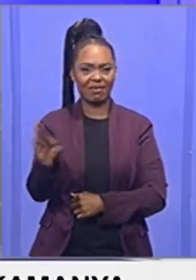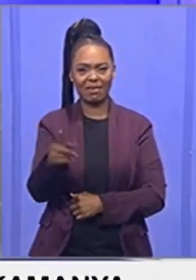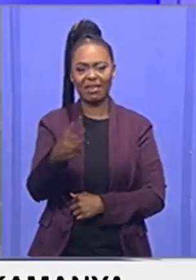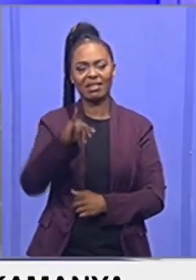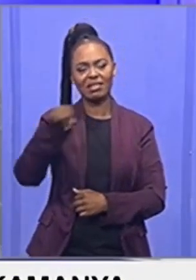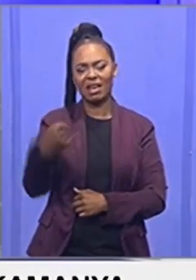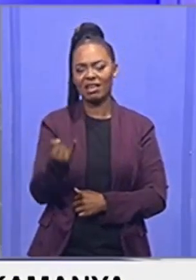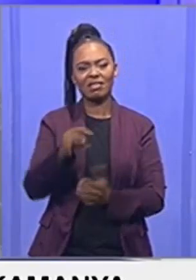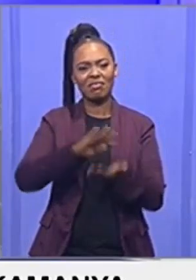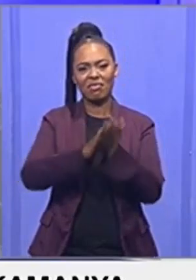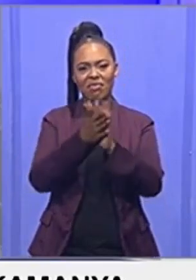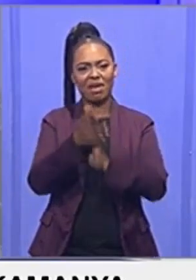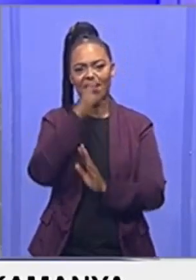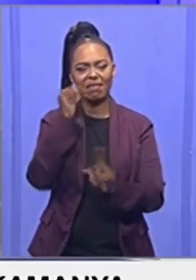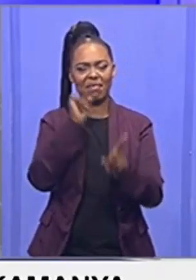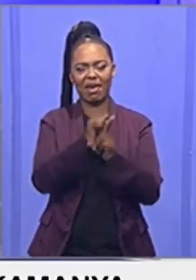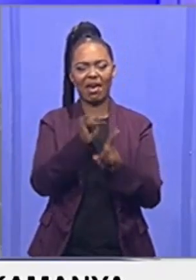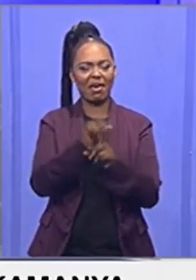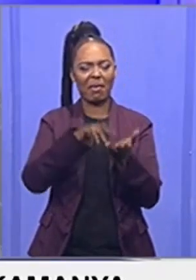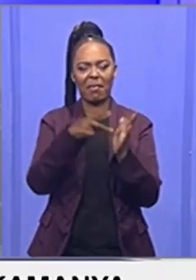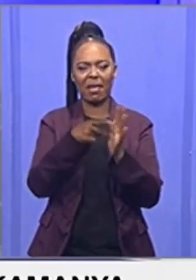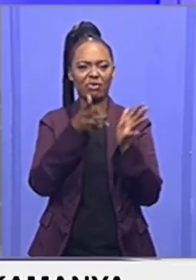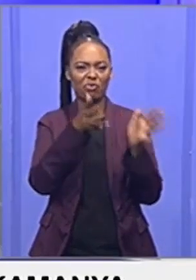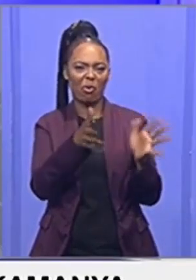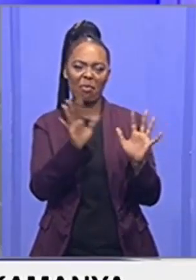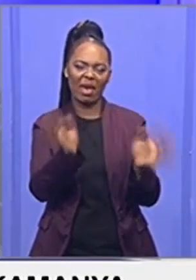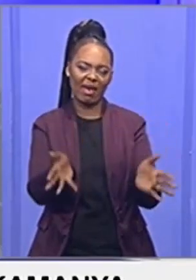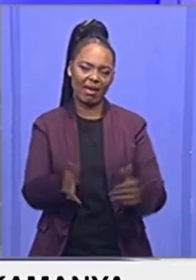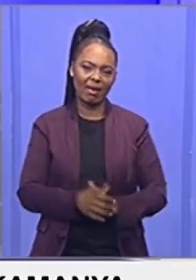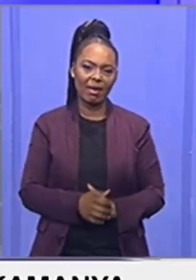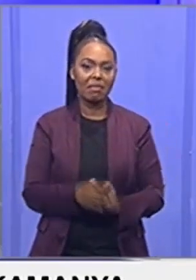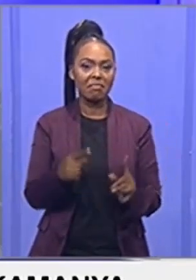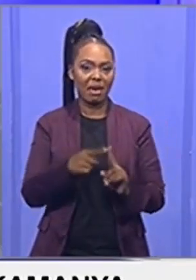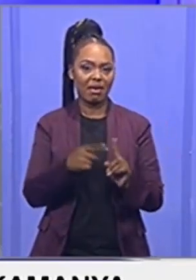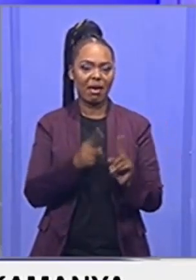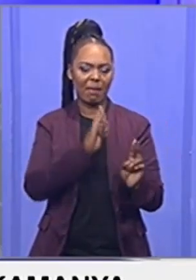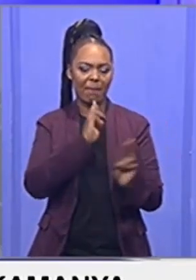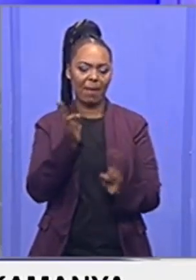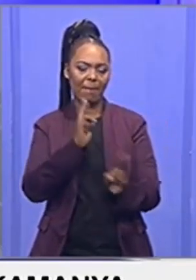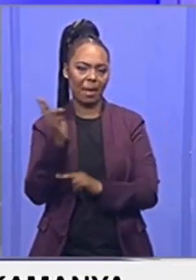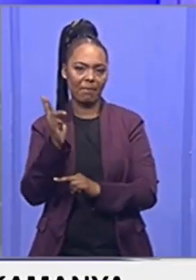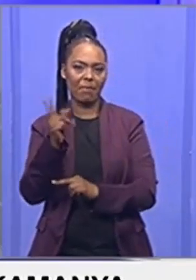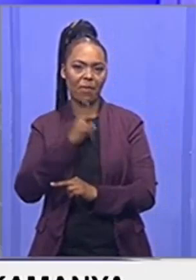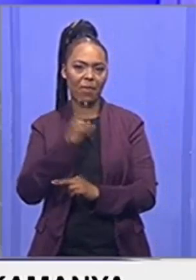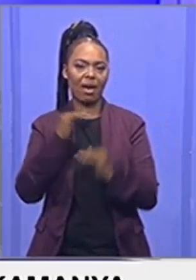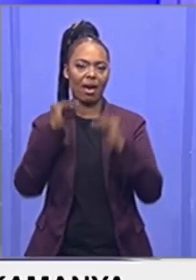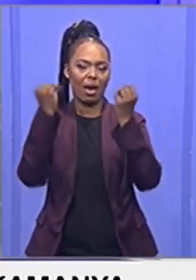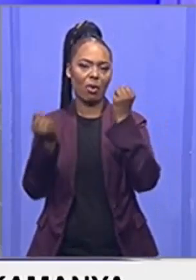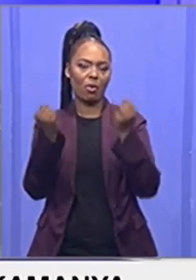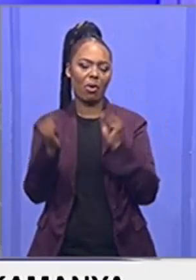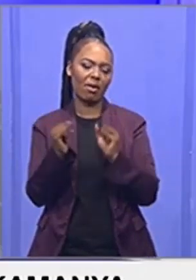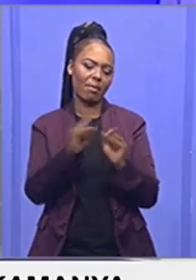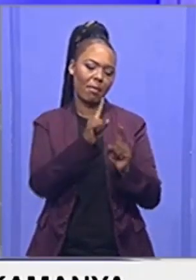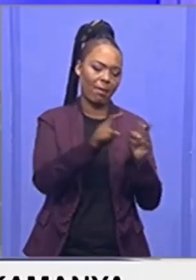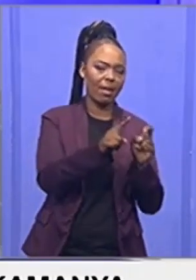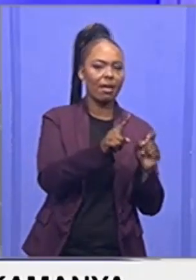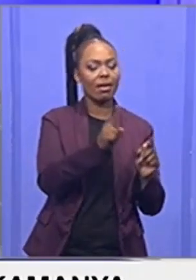senya serodumo sa gagwe. O buile se ka nako ya dipotsolotso kgatlhanong nae kwa kgotlatshekelo ya Northwest kwa